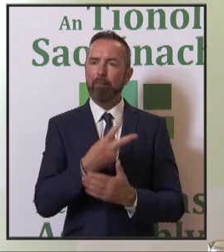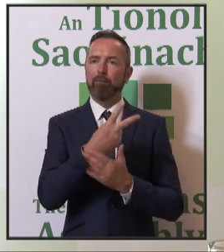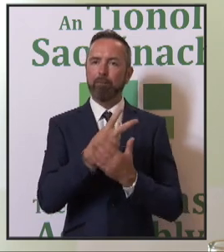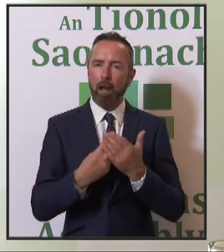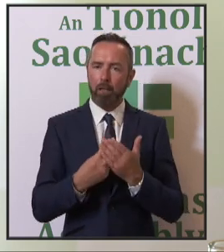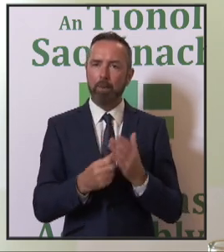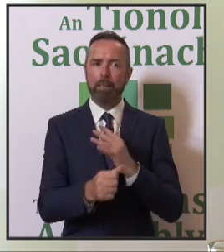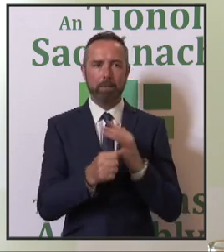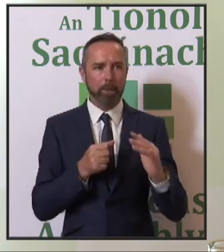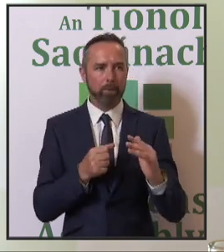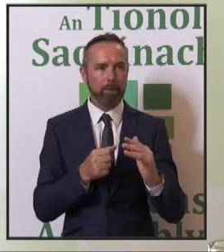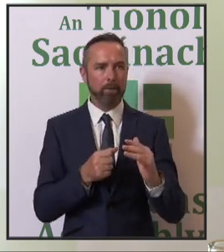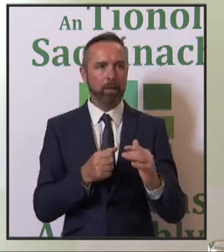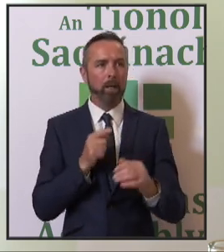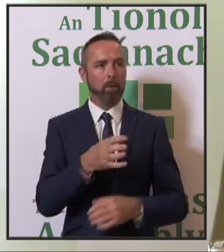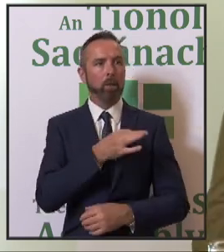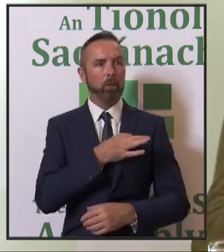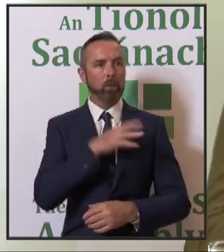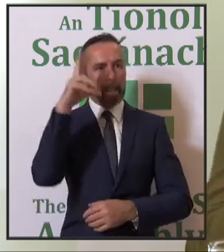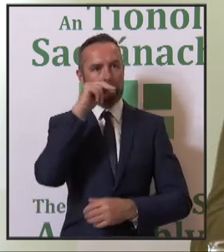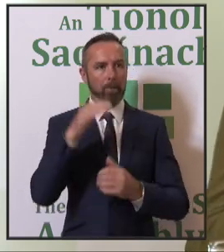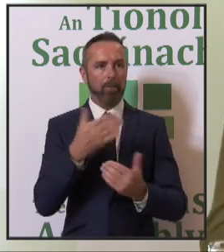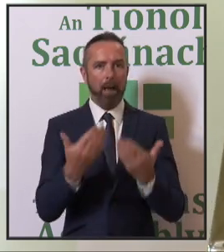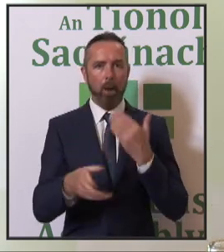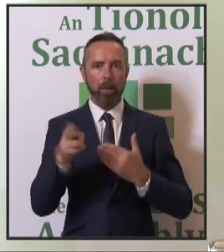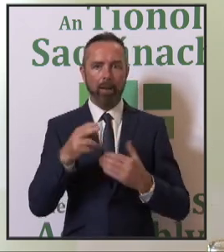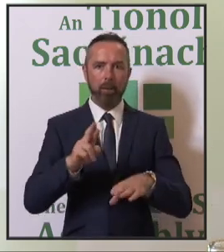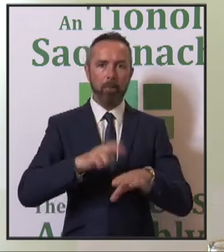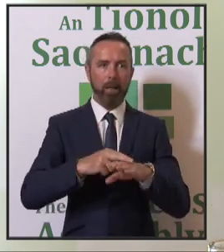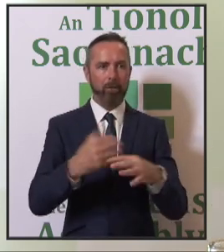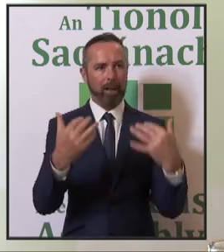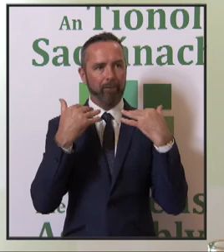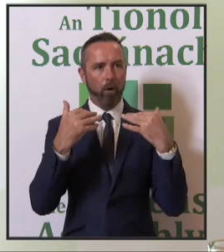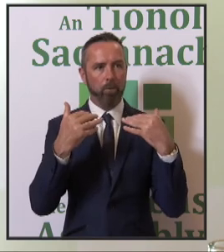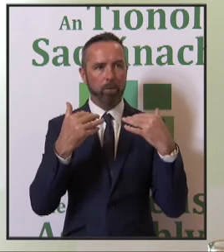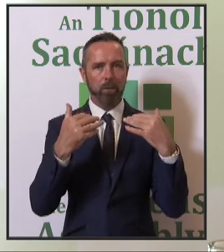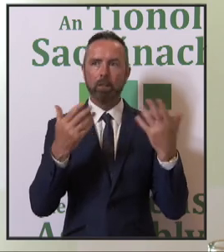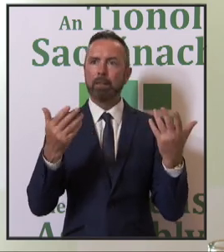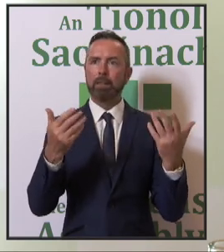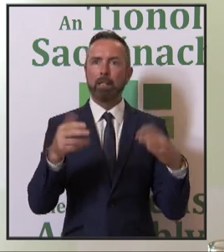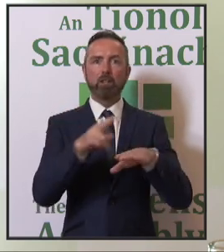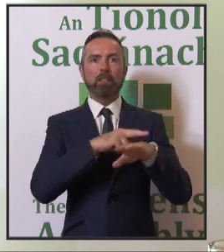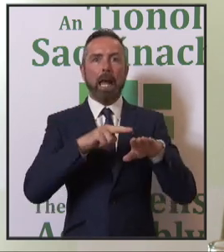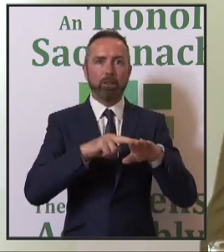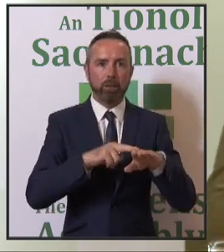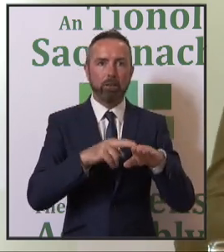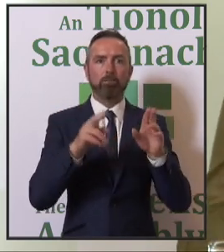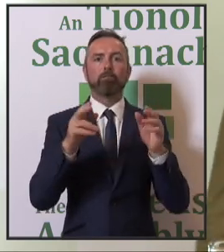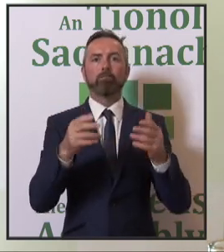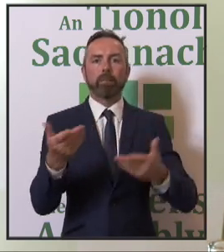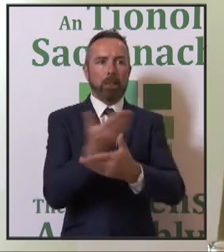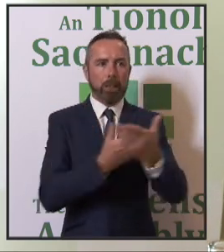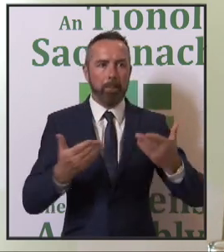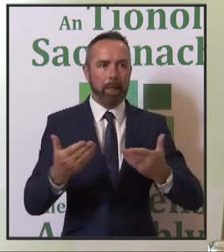it was a great example of how we can have a much better informed national debate and